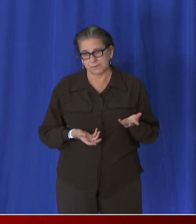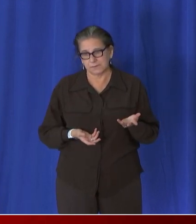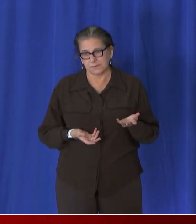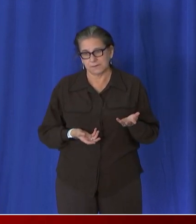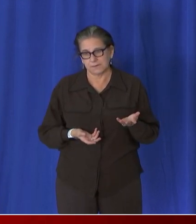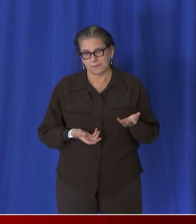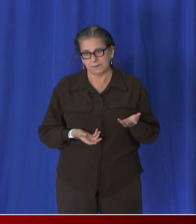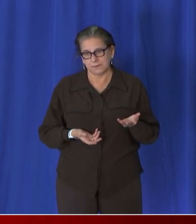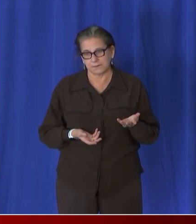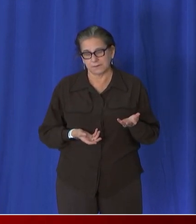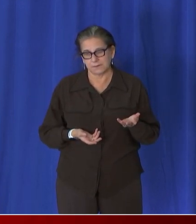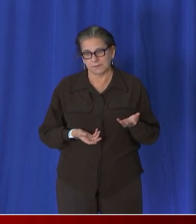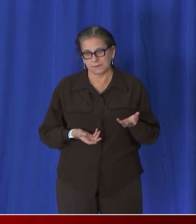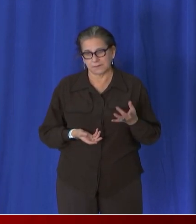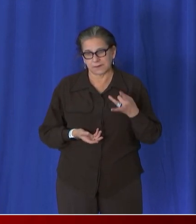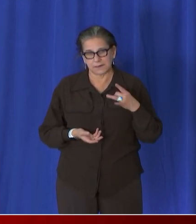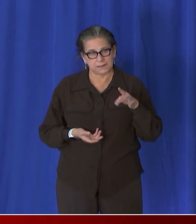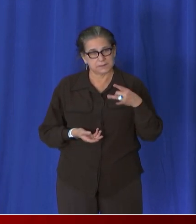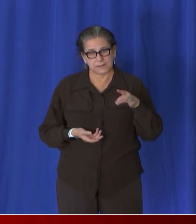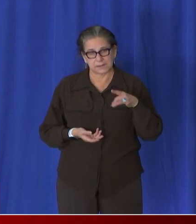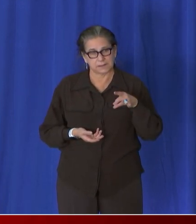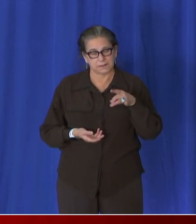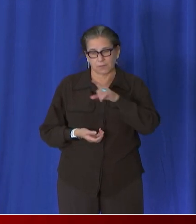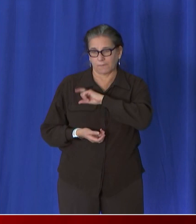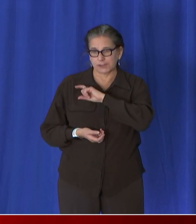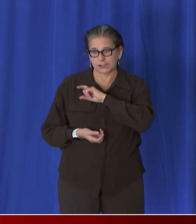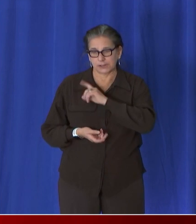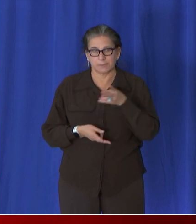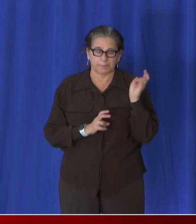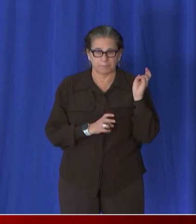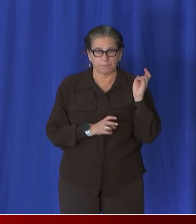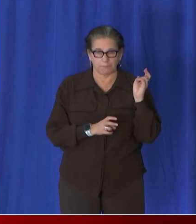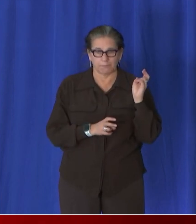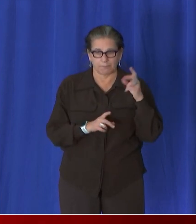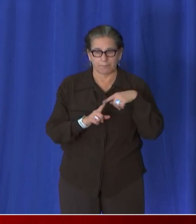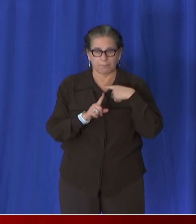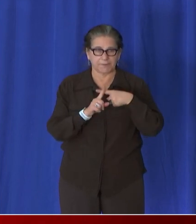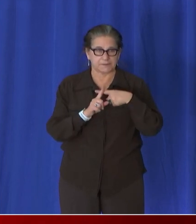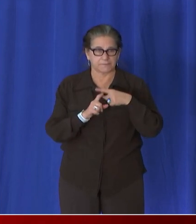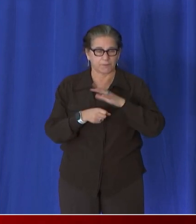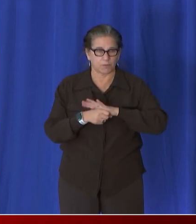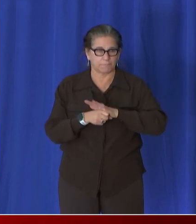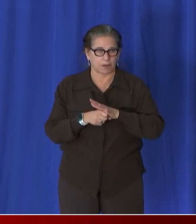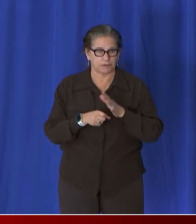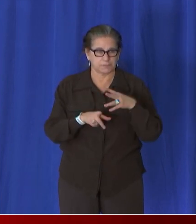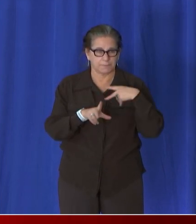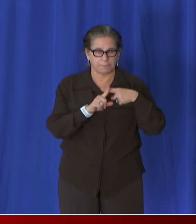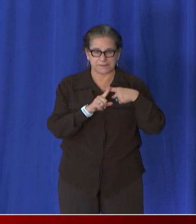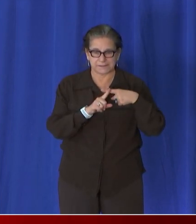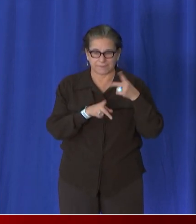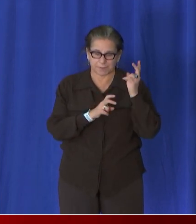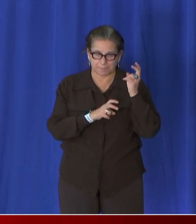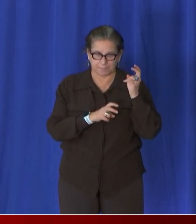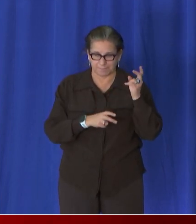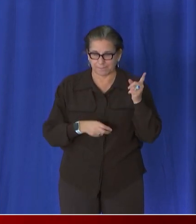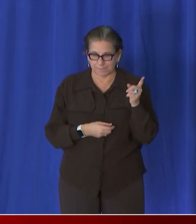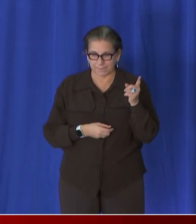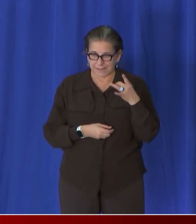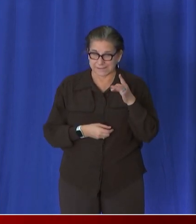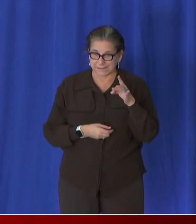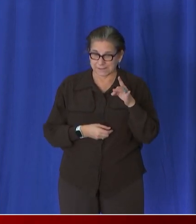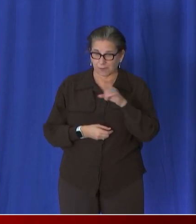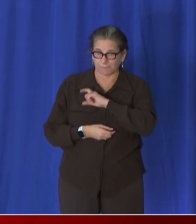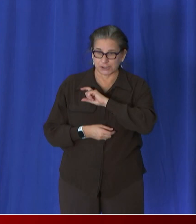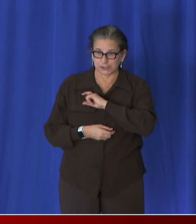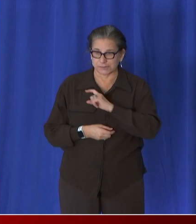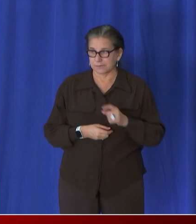think about 18 FEMS yesterday. Can you confirm those numbers? I'll confirm them after that. Those sound about